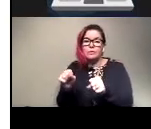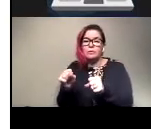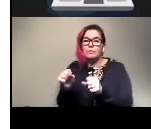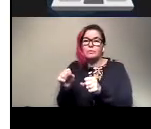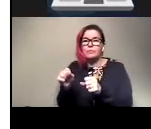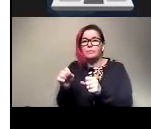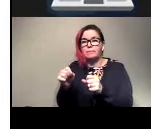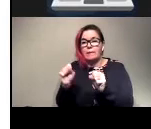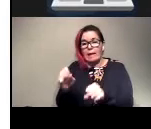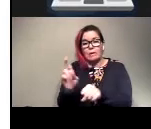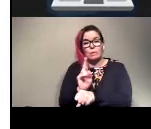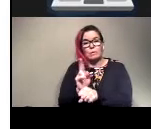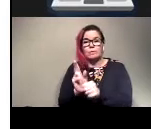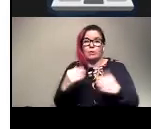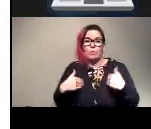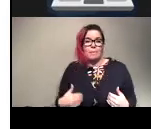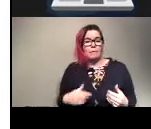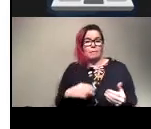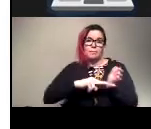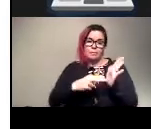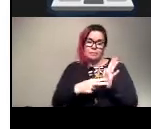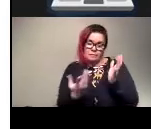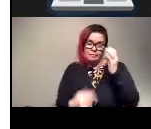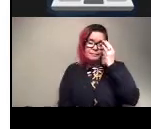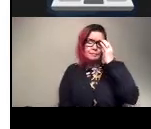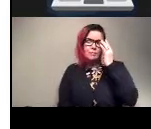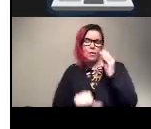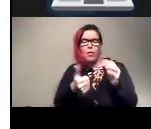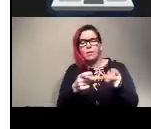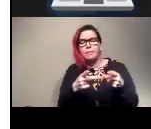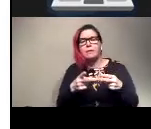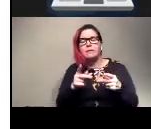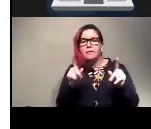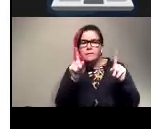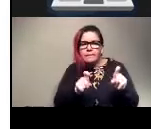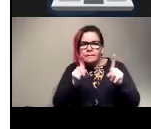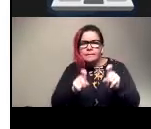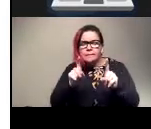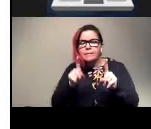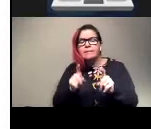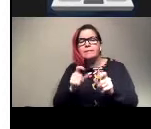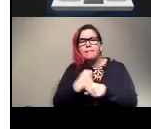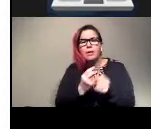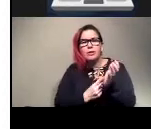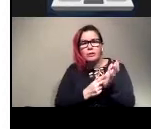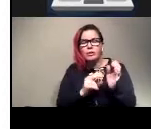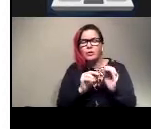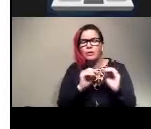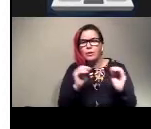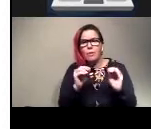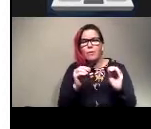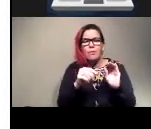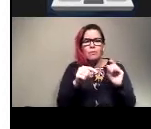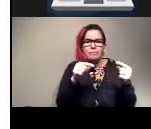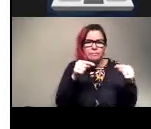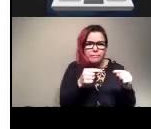to be used in humans or other settings. We have to do a lot of trials to make sure that they don't have harmful